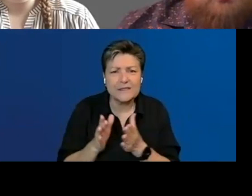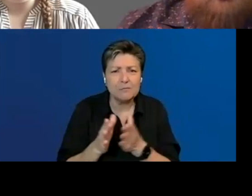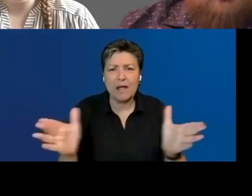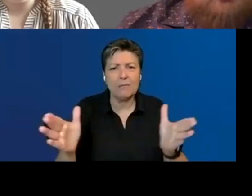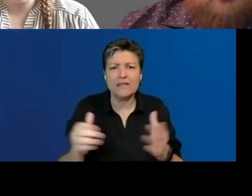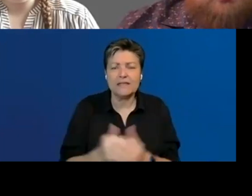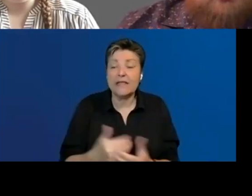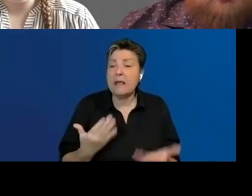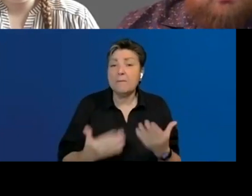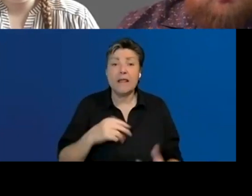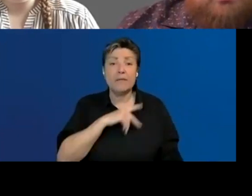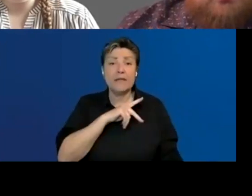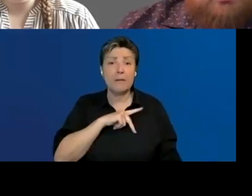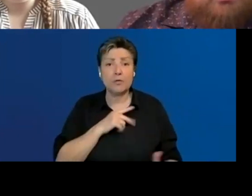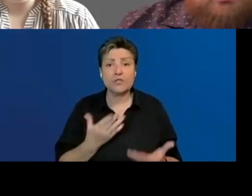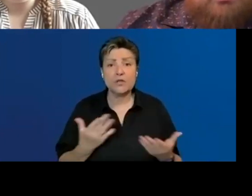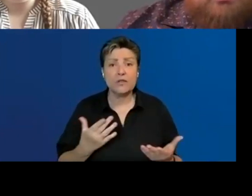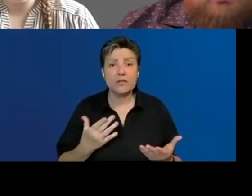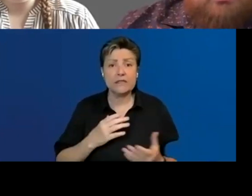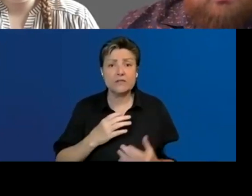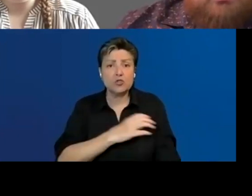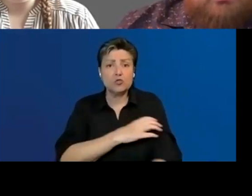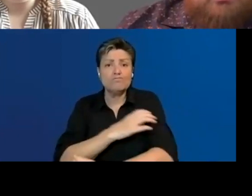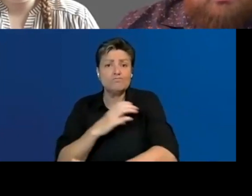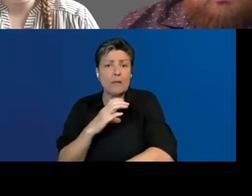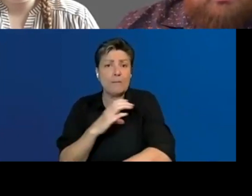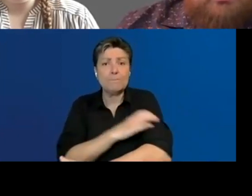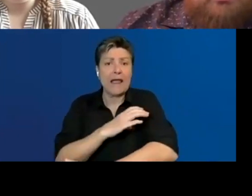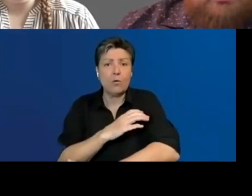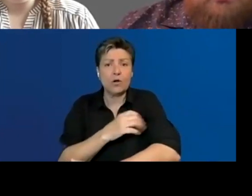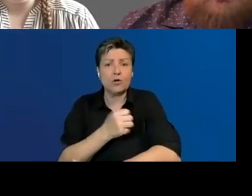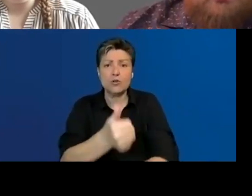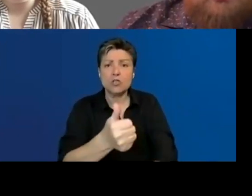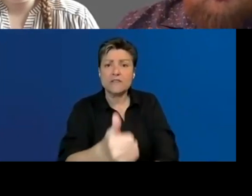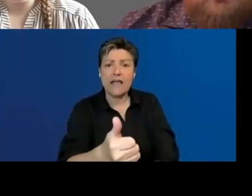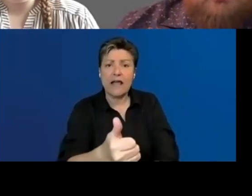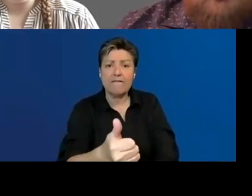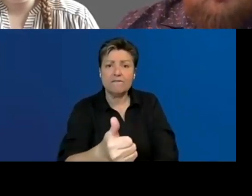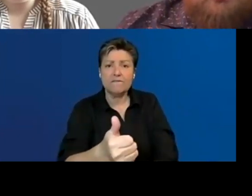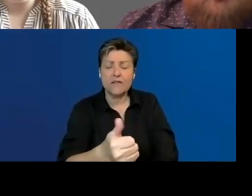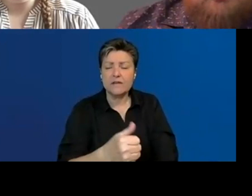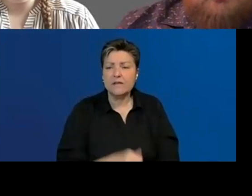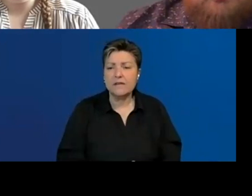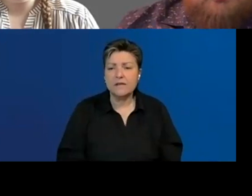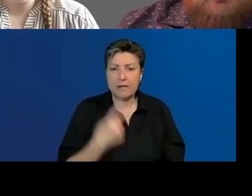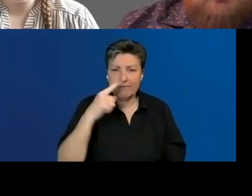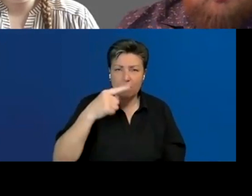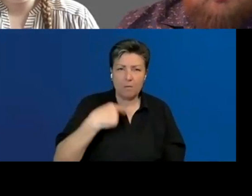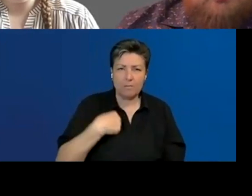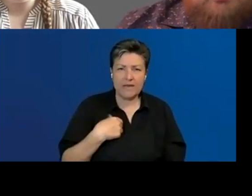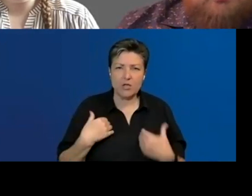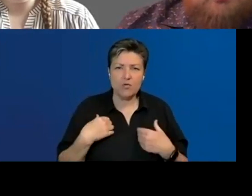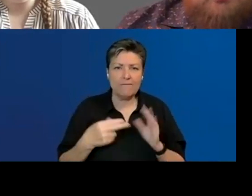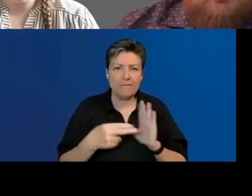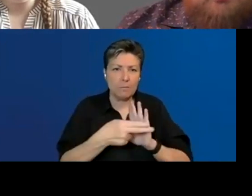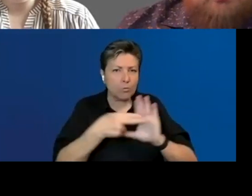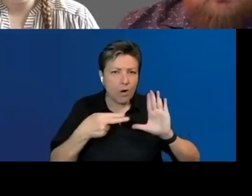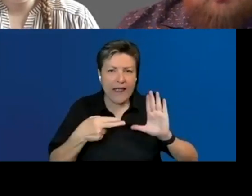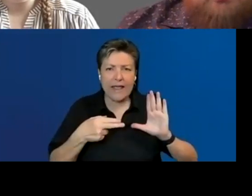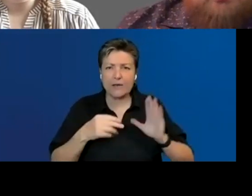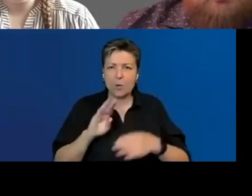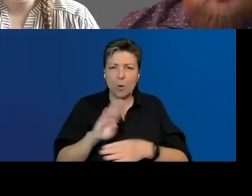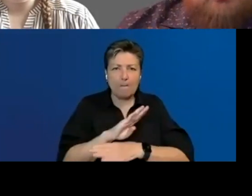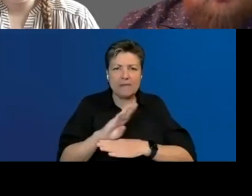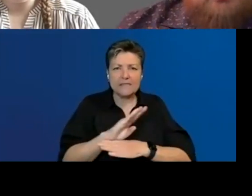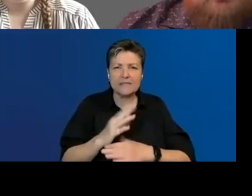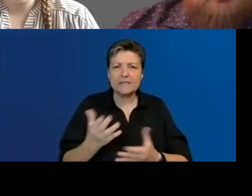of a personal thing, like to empower yourself or share your story, and that can be cathartic. But, or maybe, you have a brand or you already have a business and you're trying to